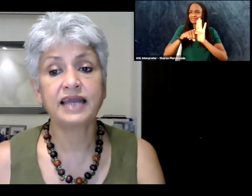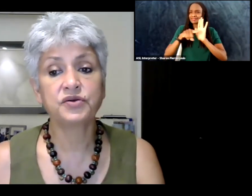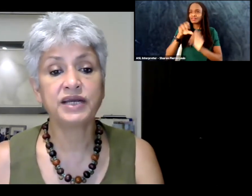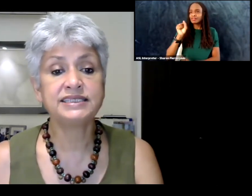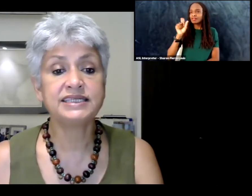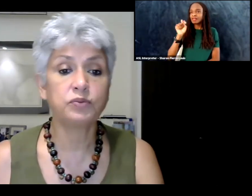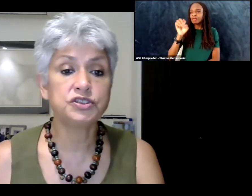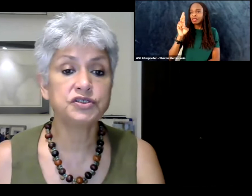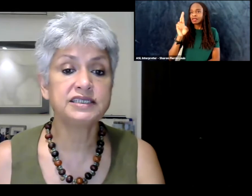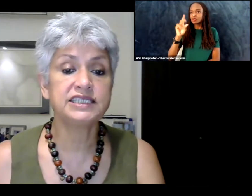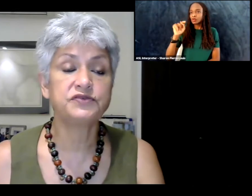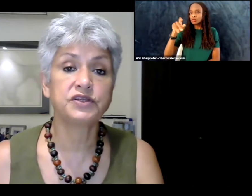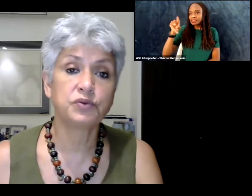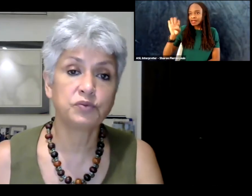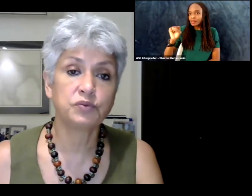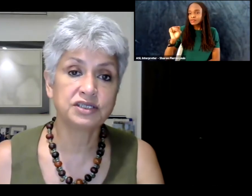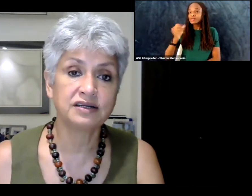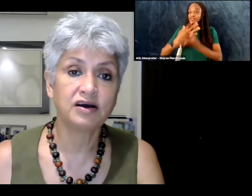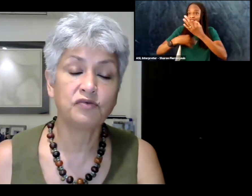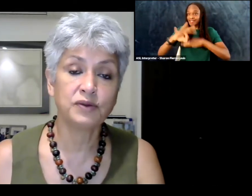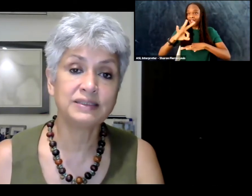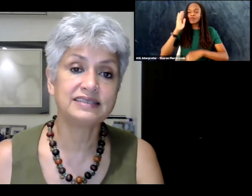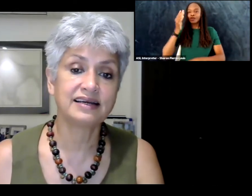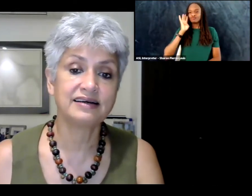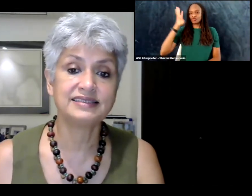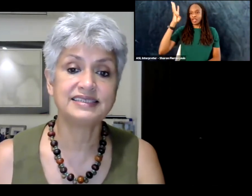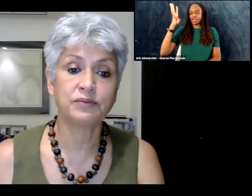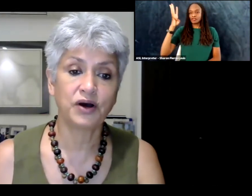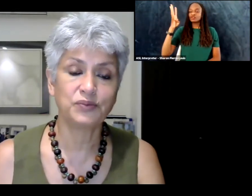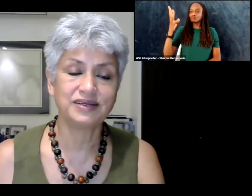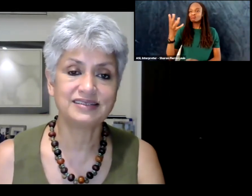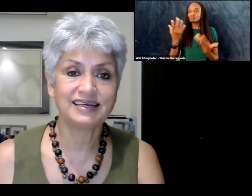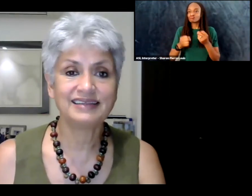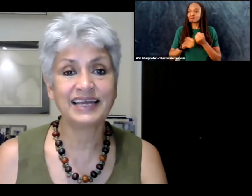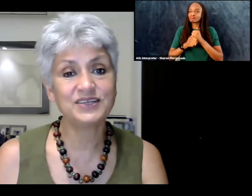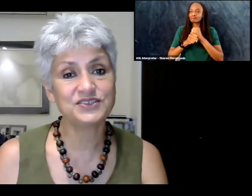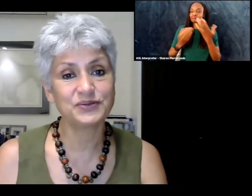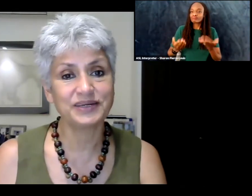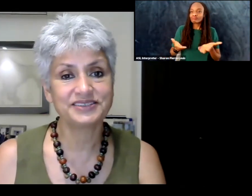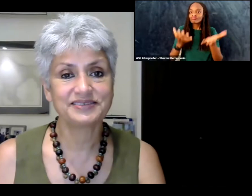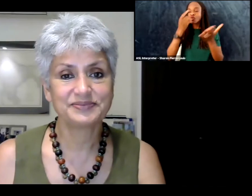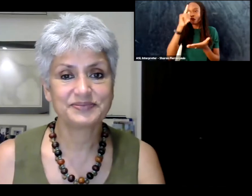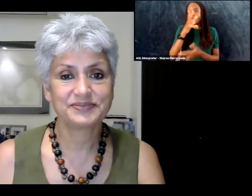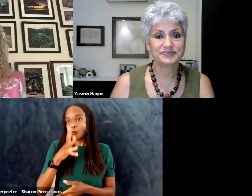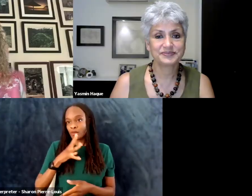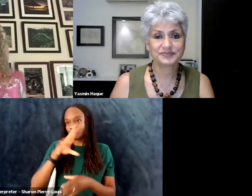of that, creating opportunities for the promotion of women's and girls' empowerment. Thank you so much.